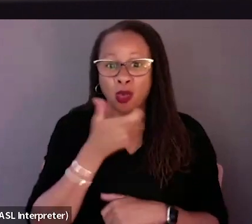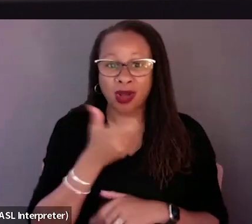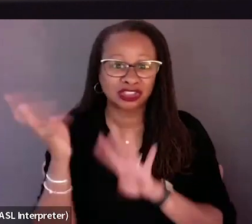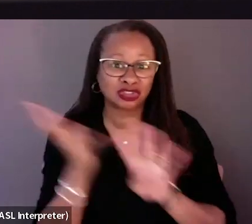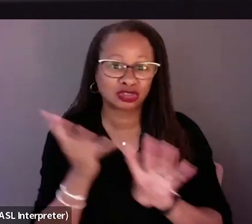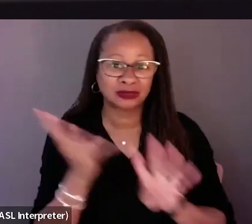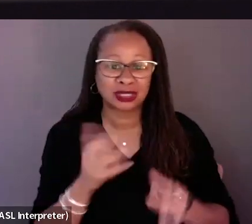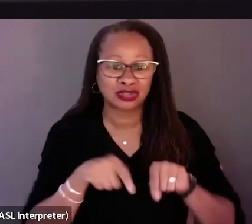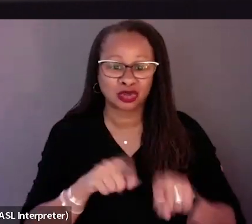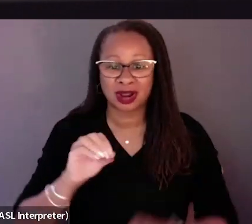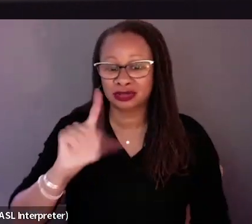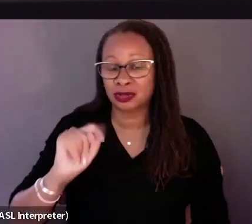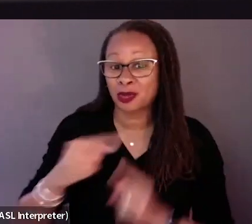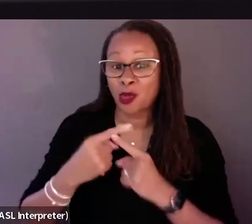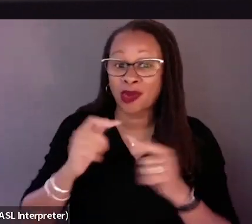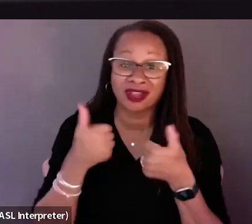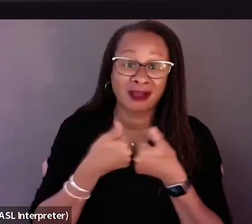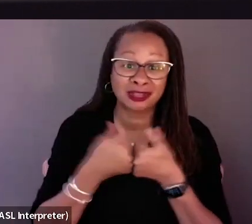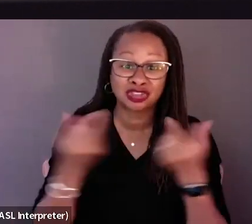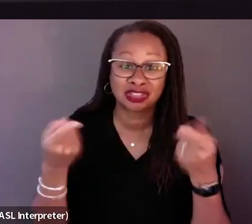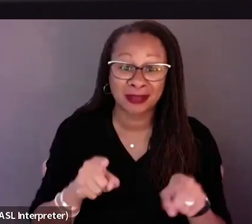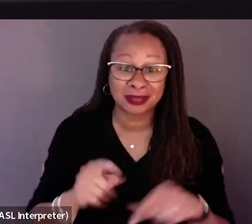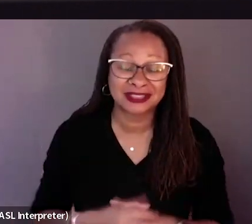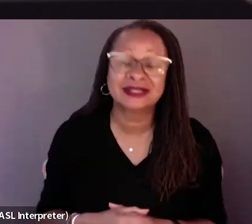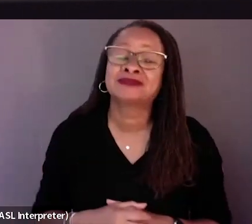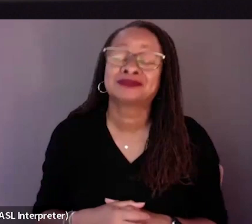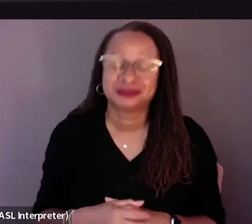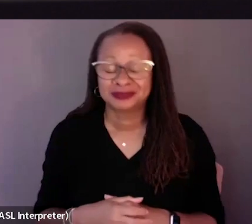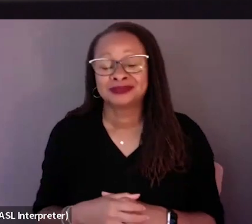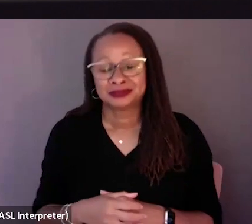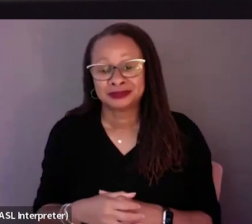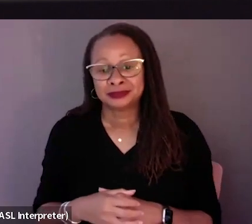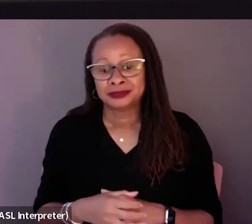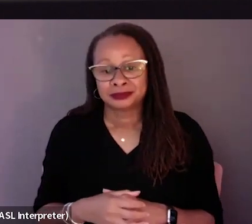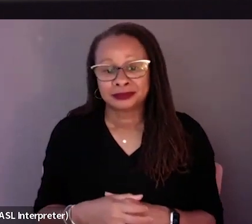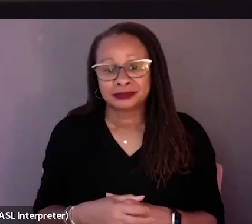the October when competition happens, that like